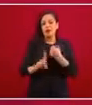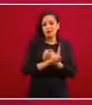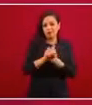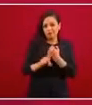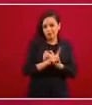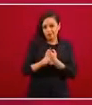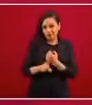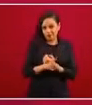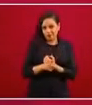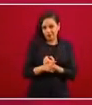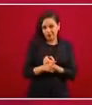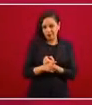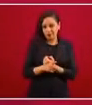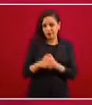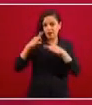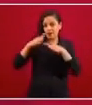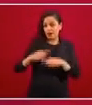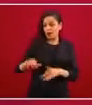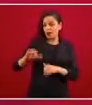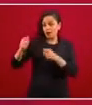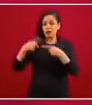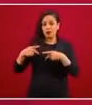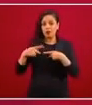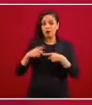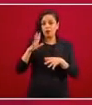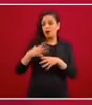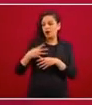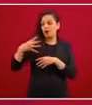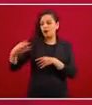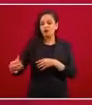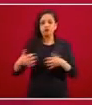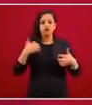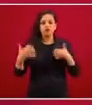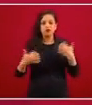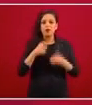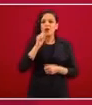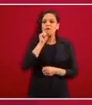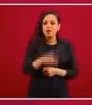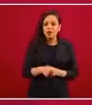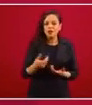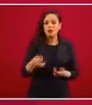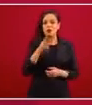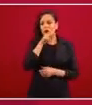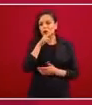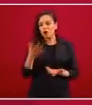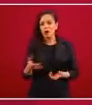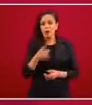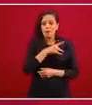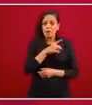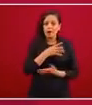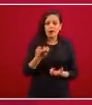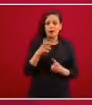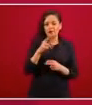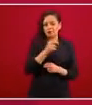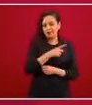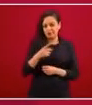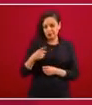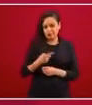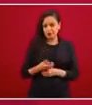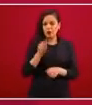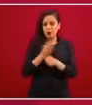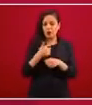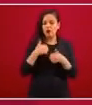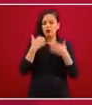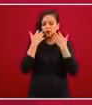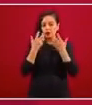and we can destabilize others, and then we will have a loss of clarity. So this